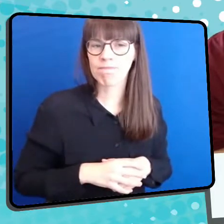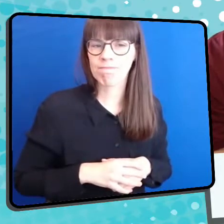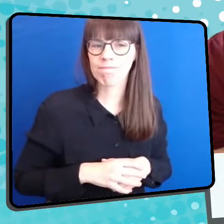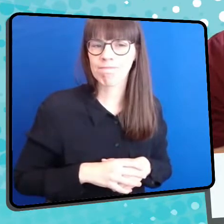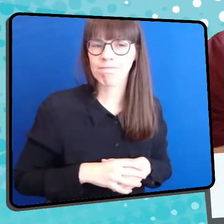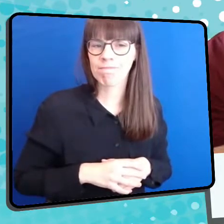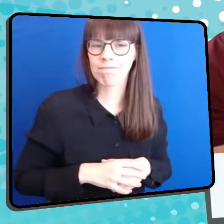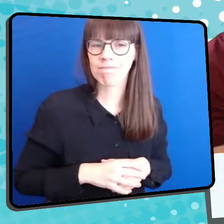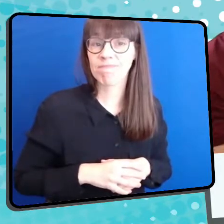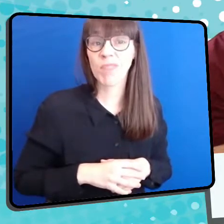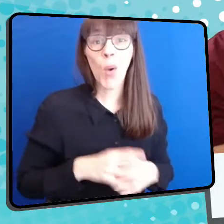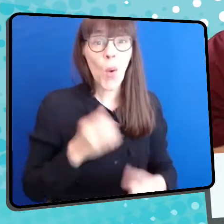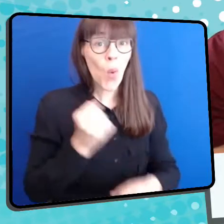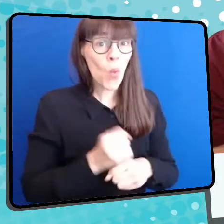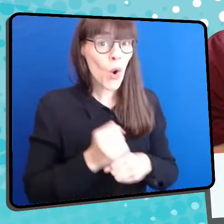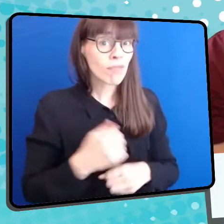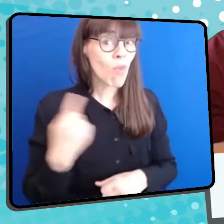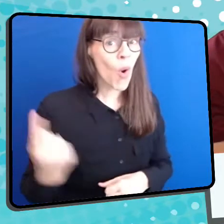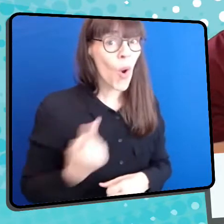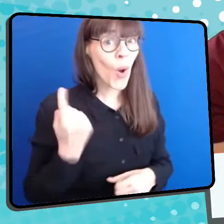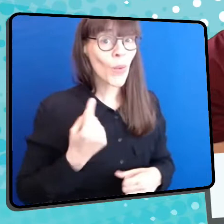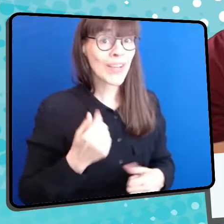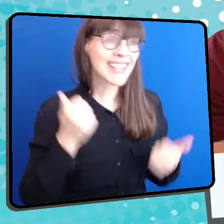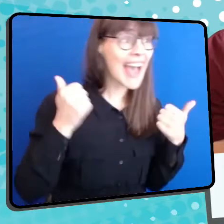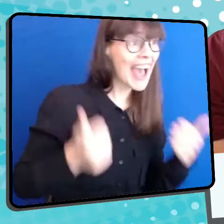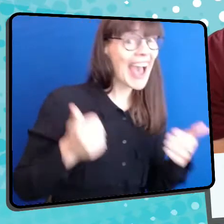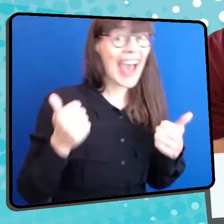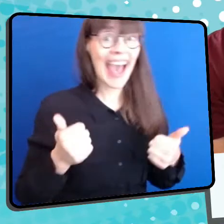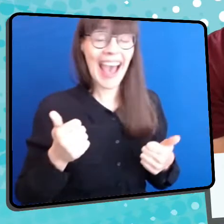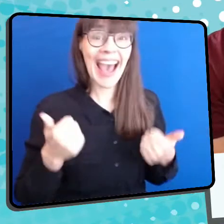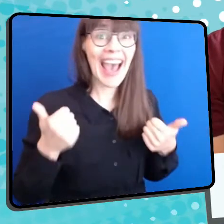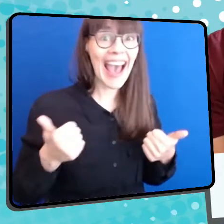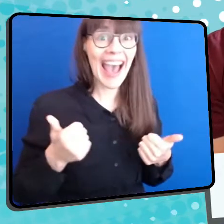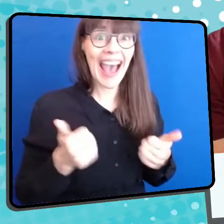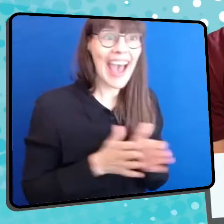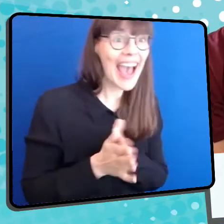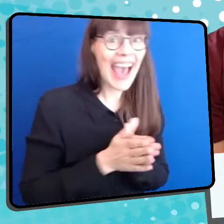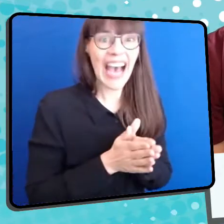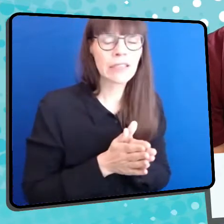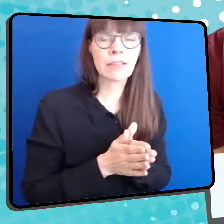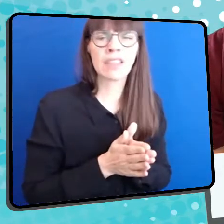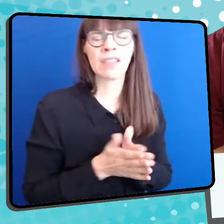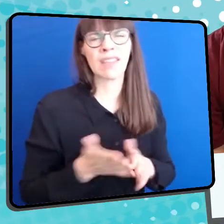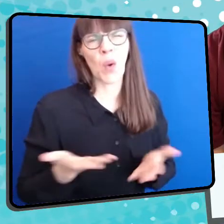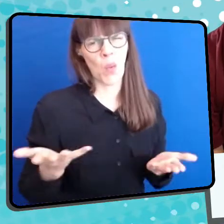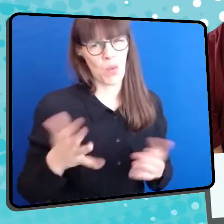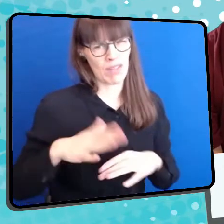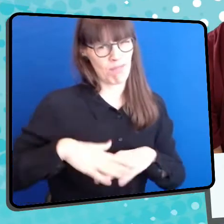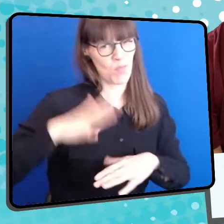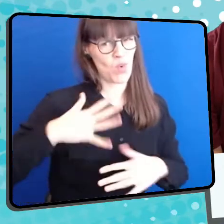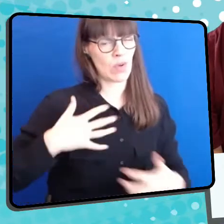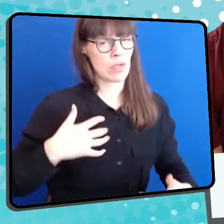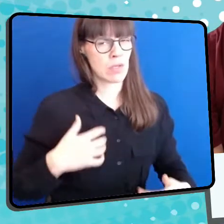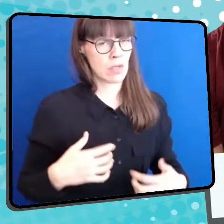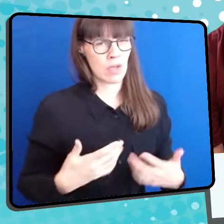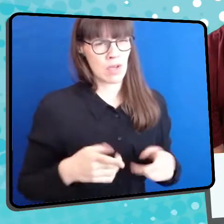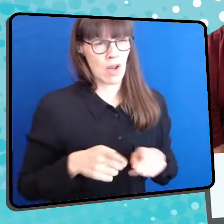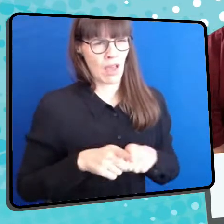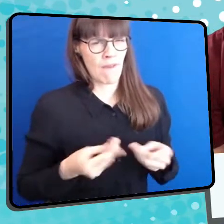always fun. So what is your most annoying thing about your role in AI?